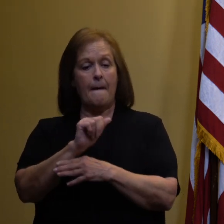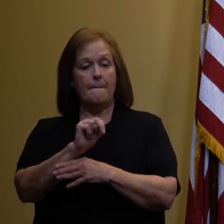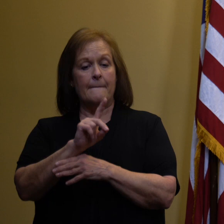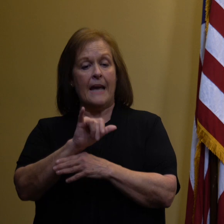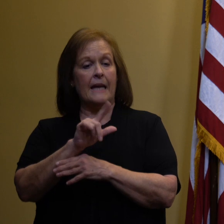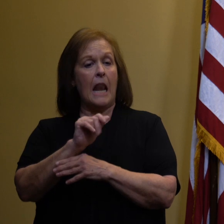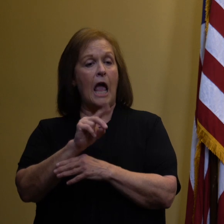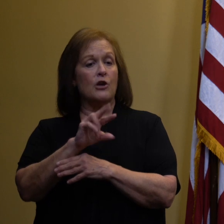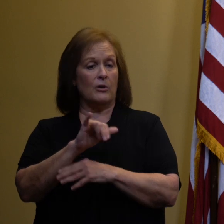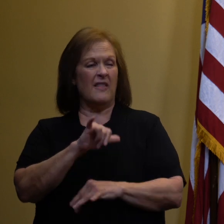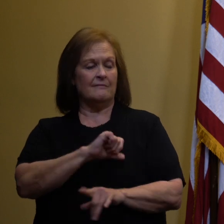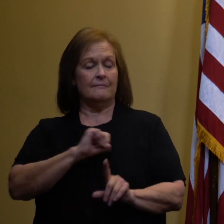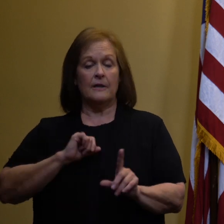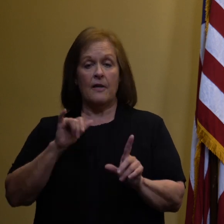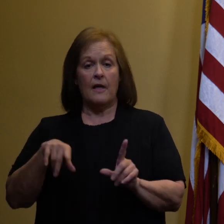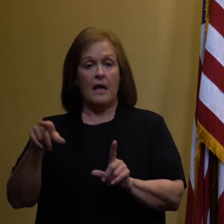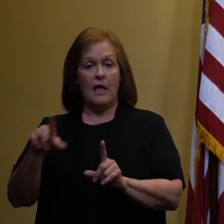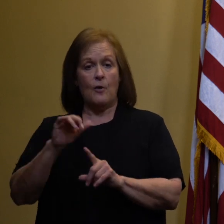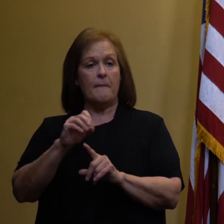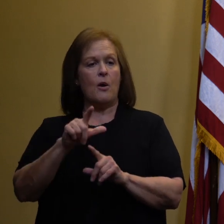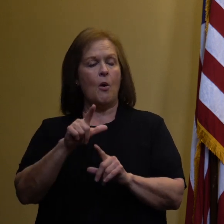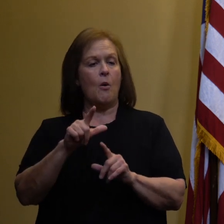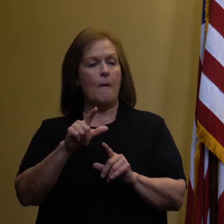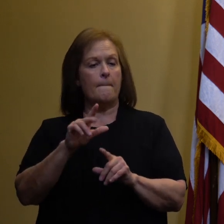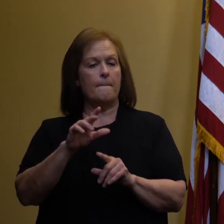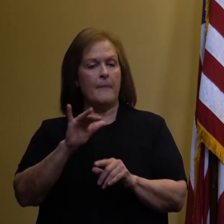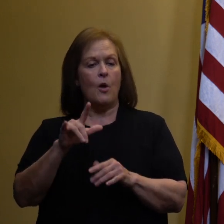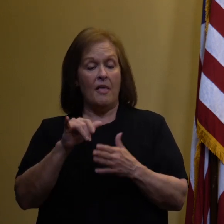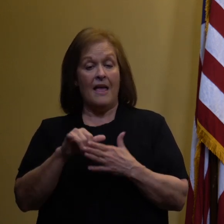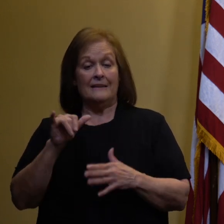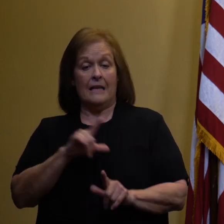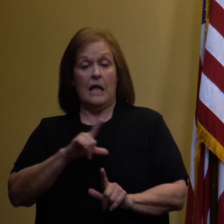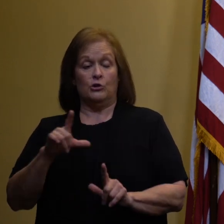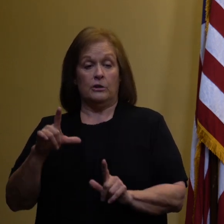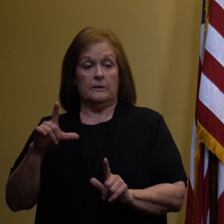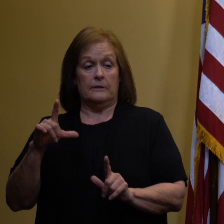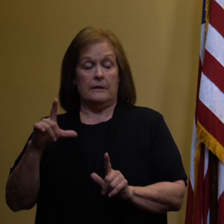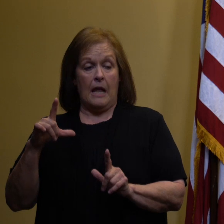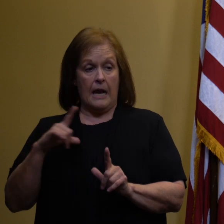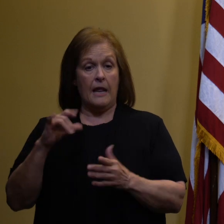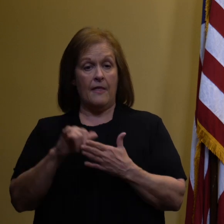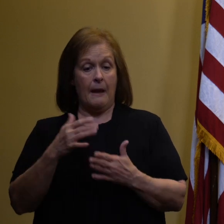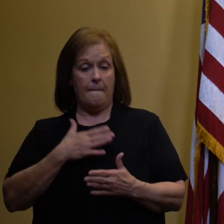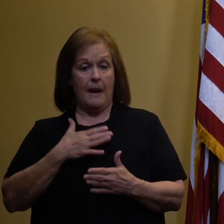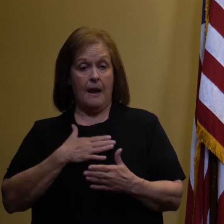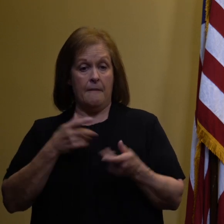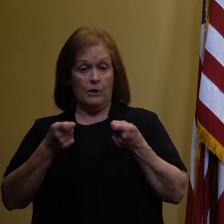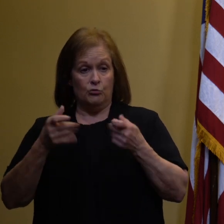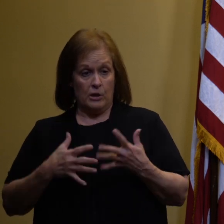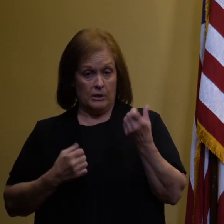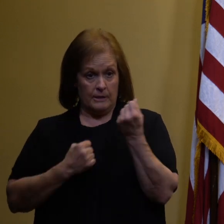Landry for her criminal blight bill. This is a piece of legislation that my administration